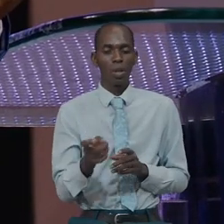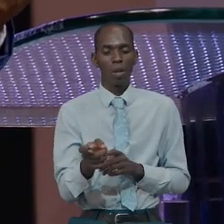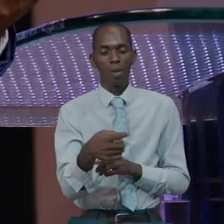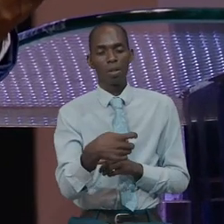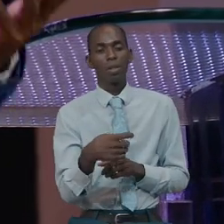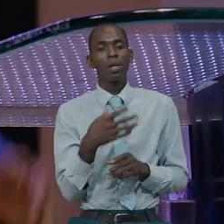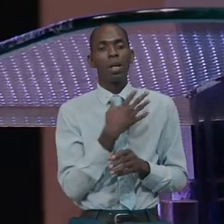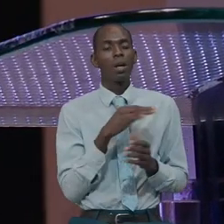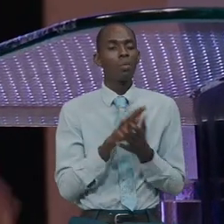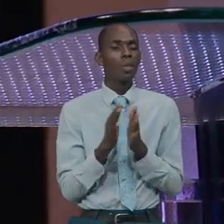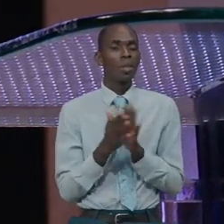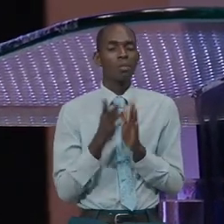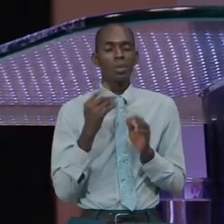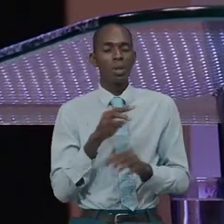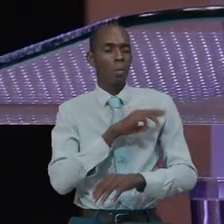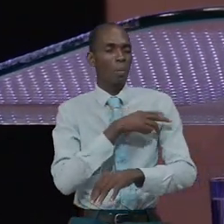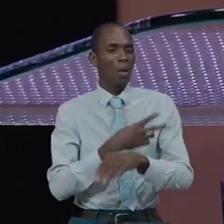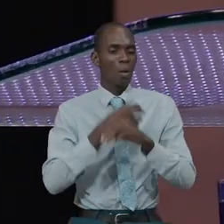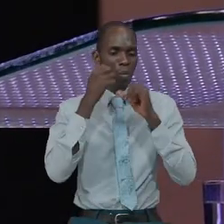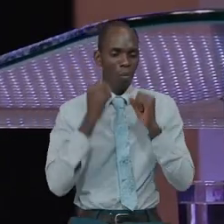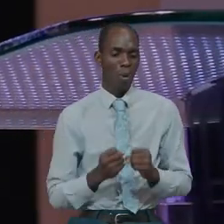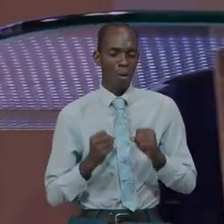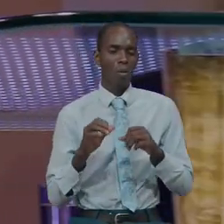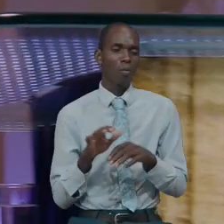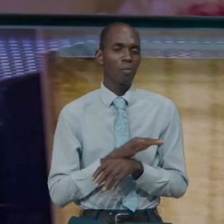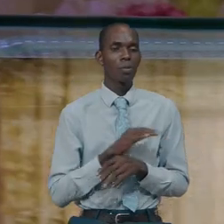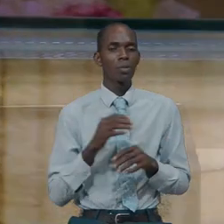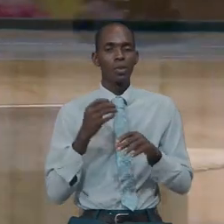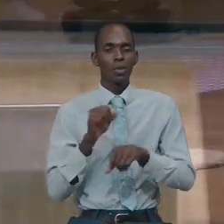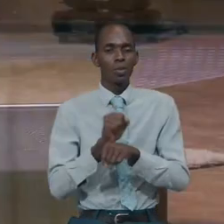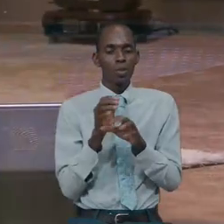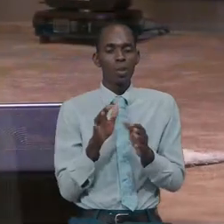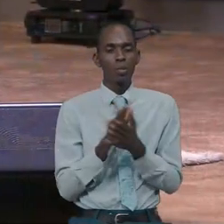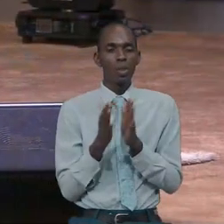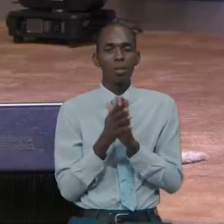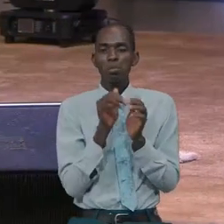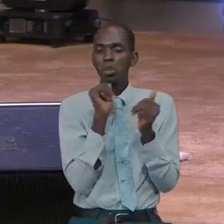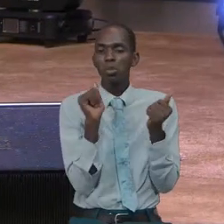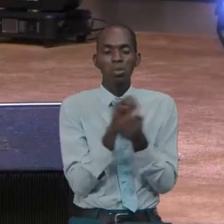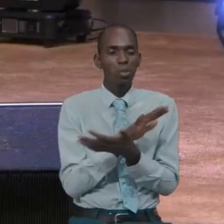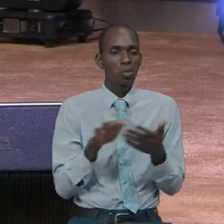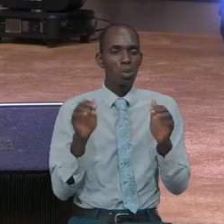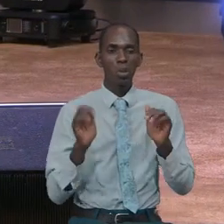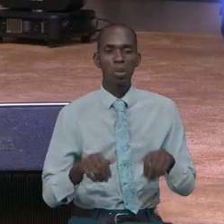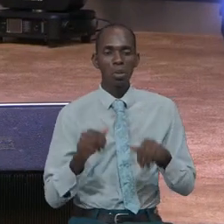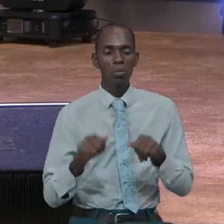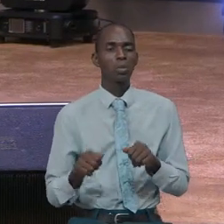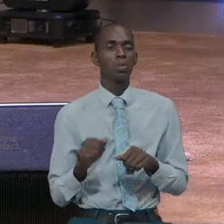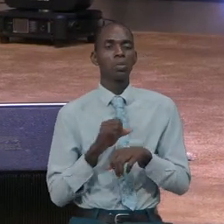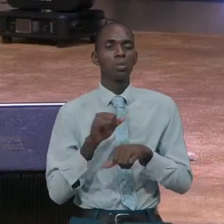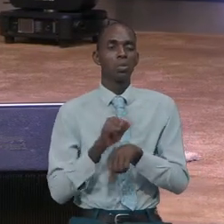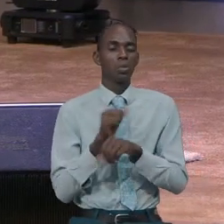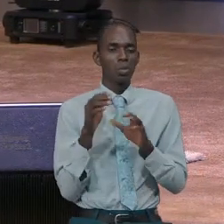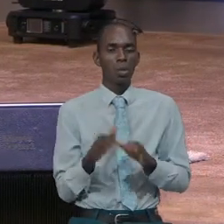the mighty, powerful stone. It become the indestructible, and it's become the